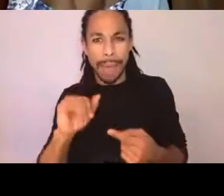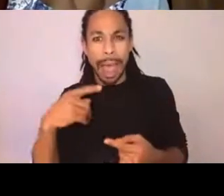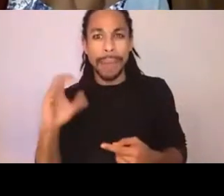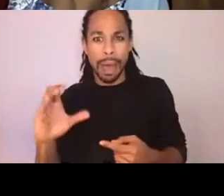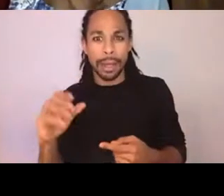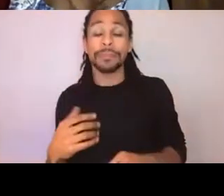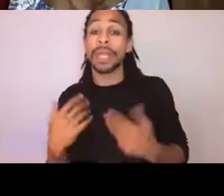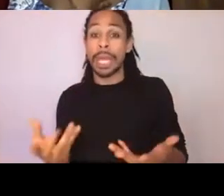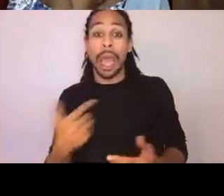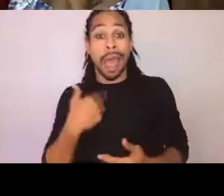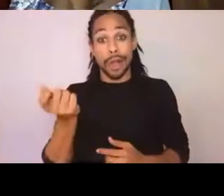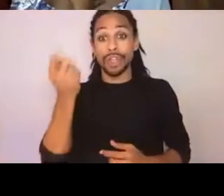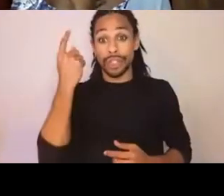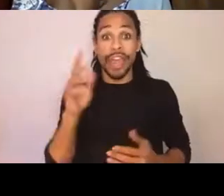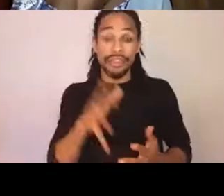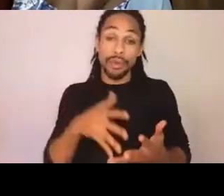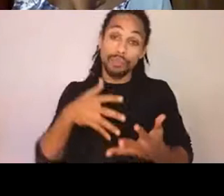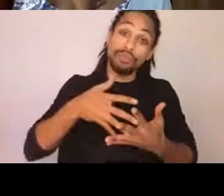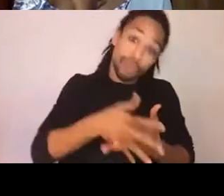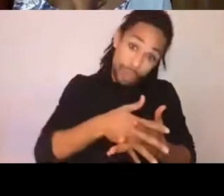understand the rooted